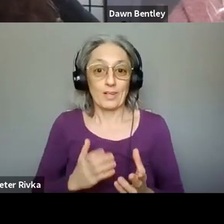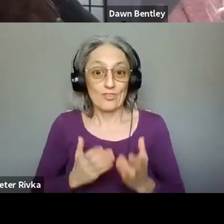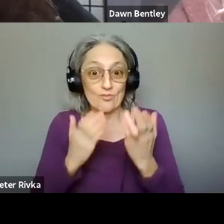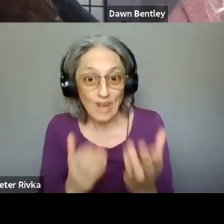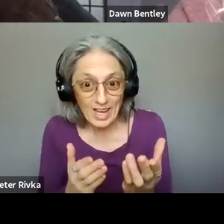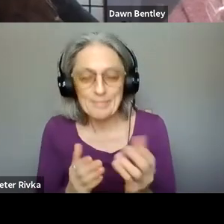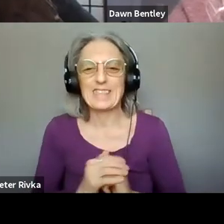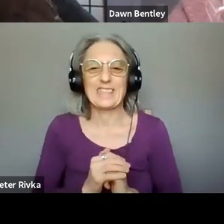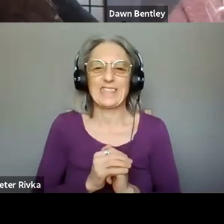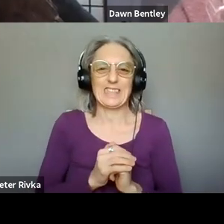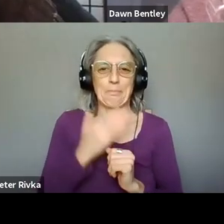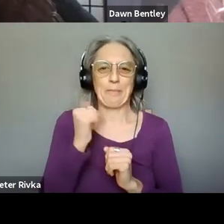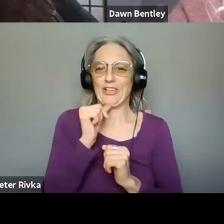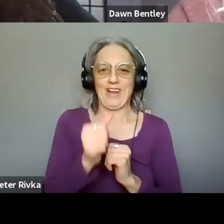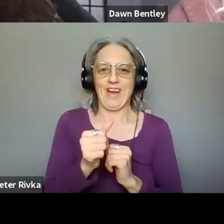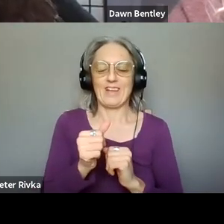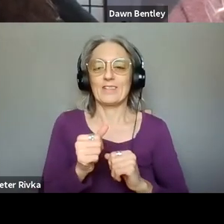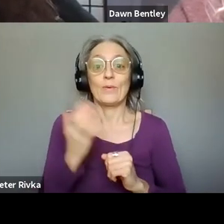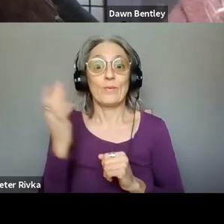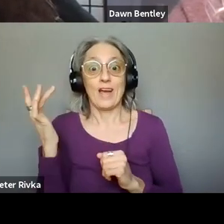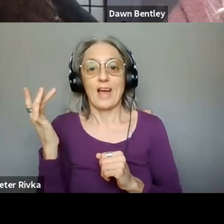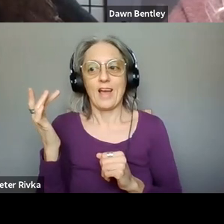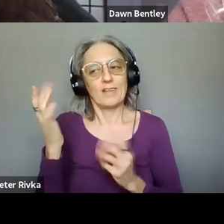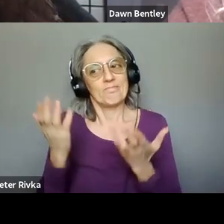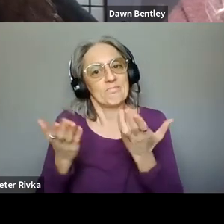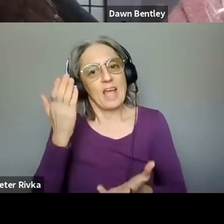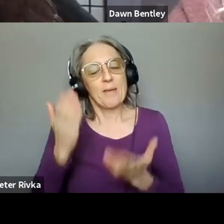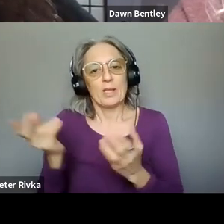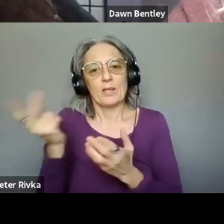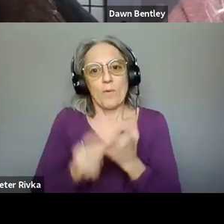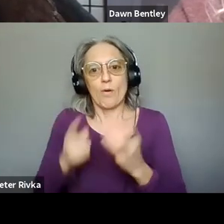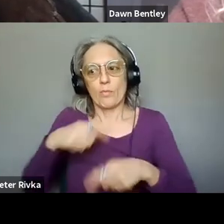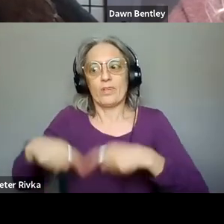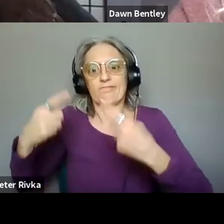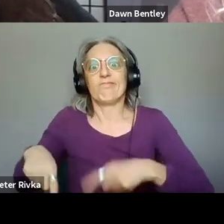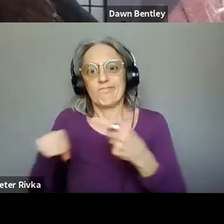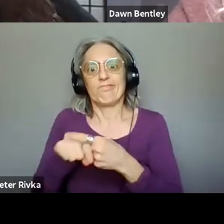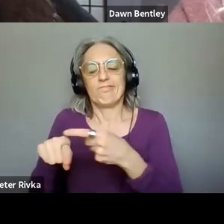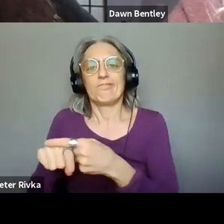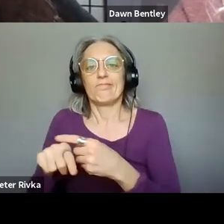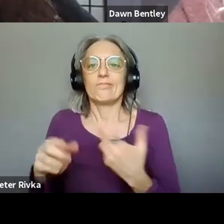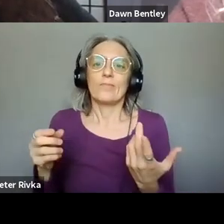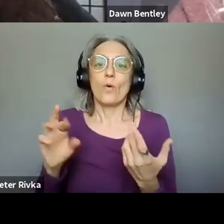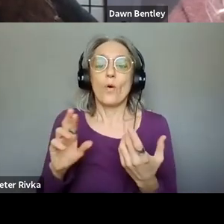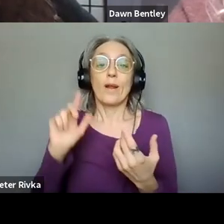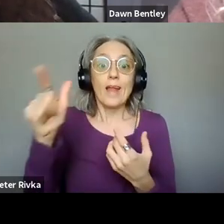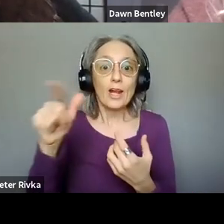generally, because it does run the risk of having significant conflict in the case and or leading to a third-party guardian down the